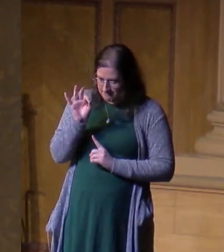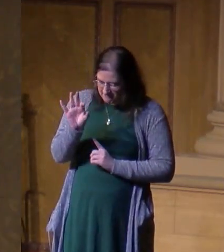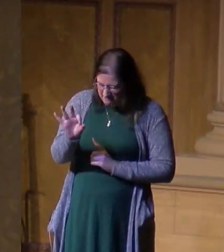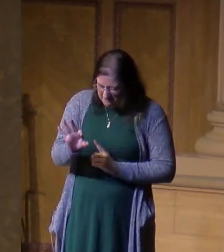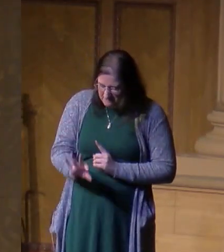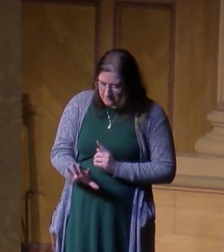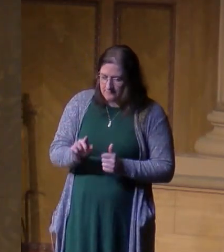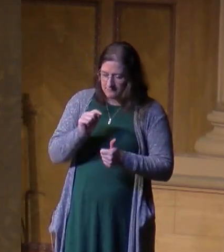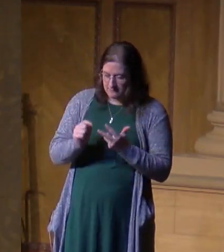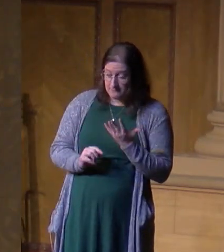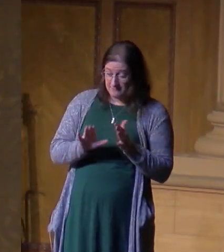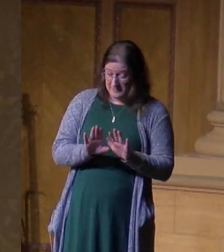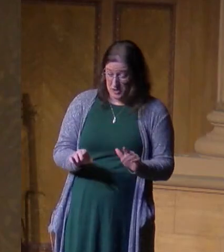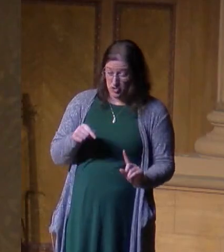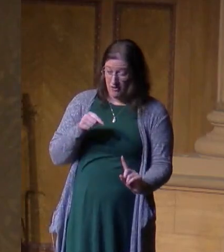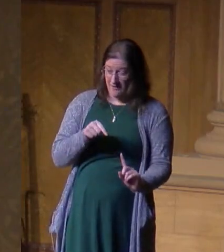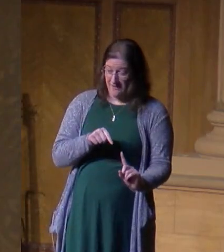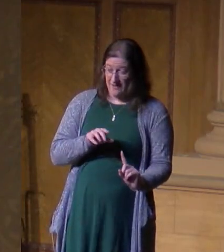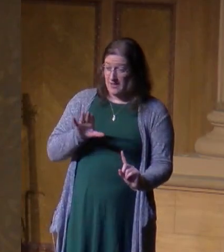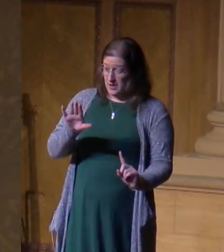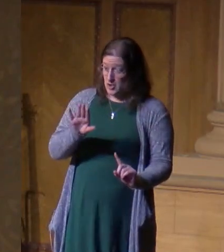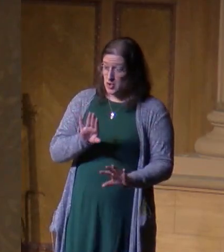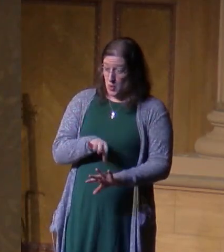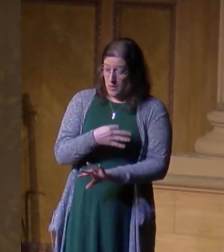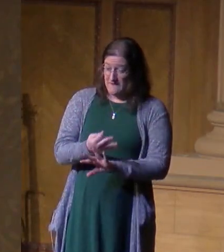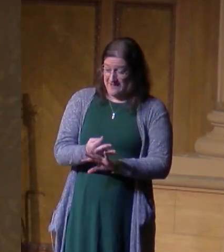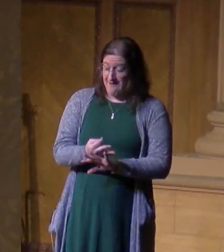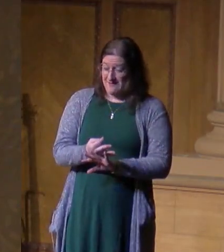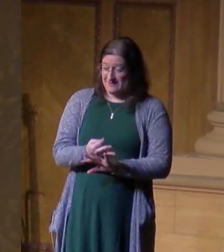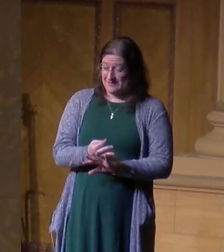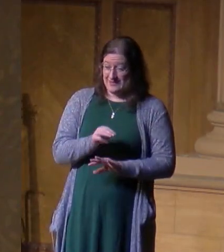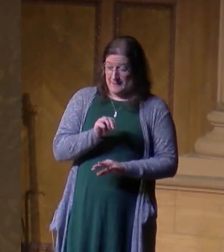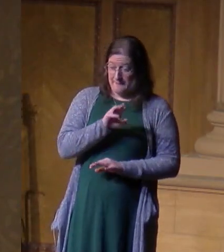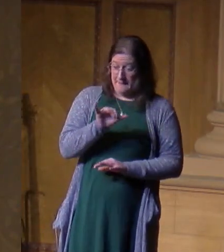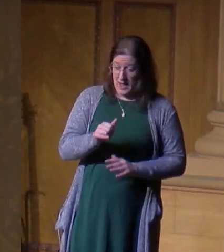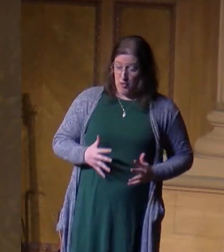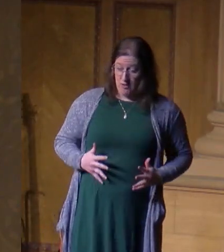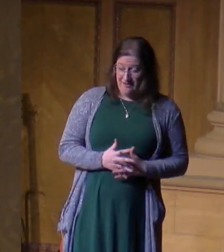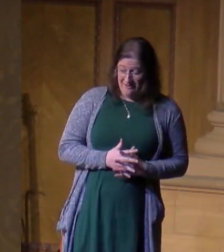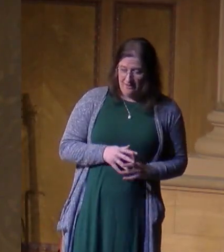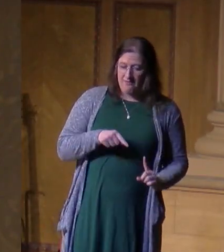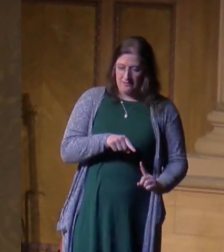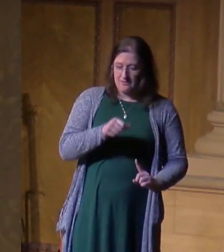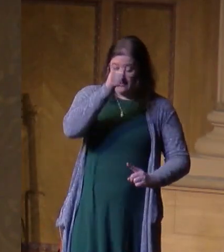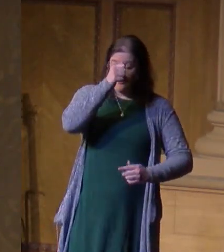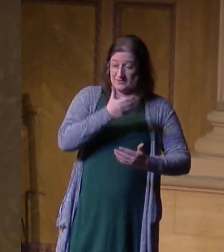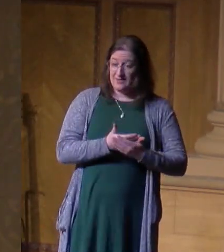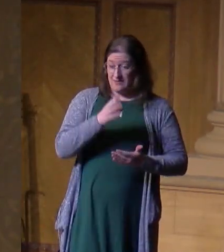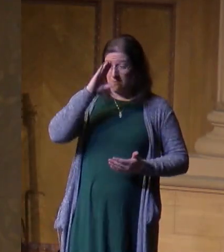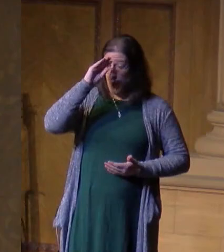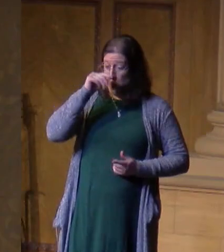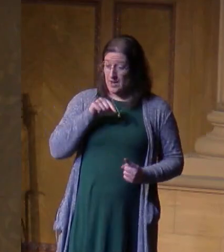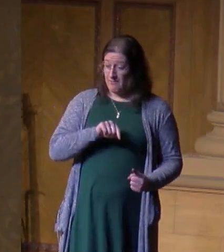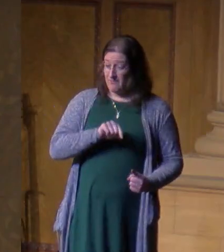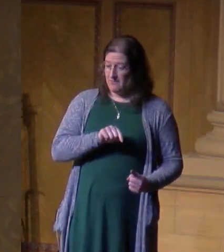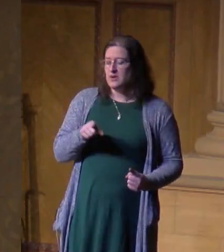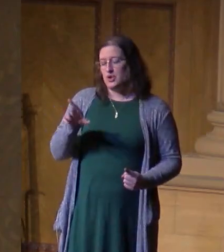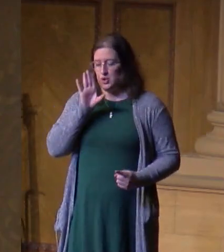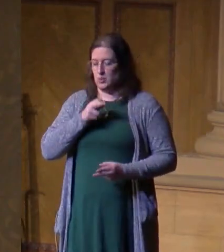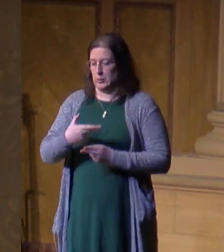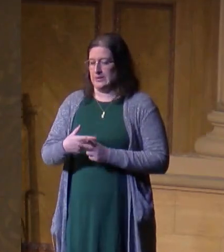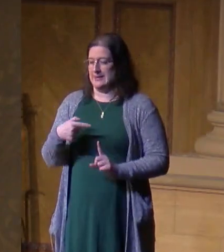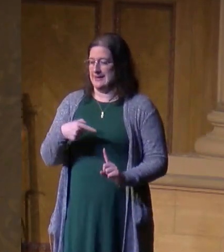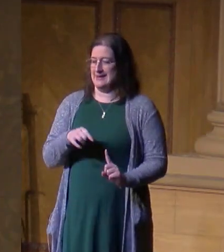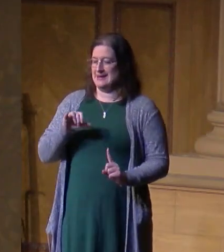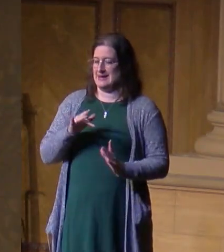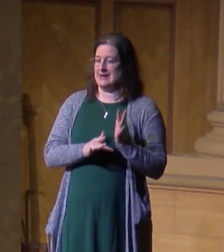The child that your fiancé that Mary has in her womb is a son, and you're going to name him